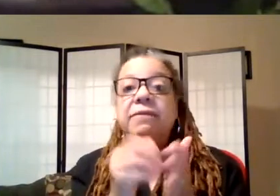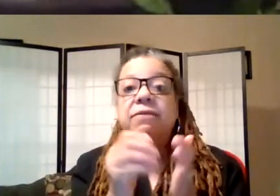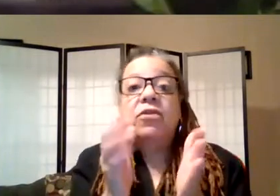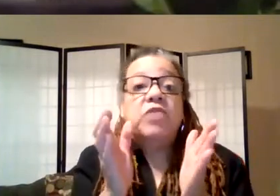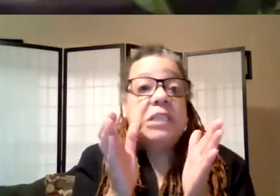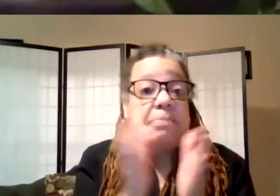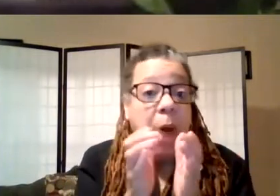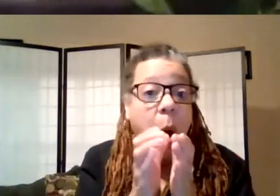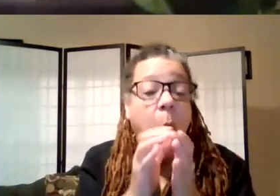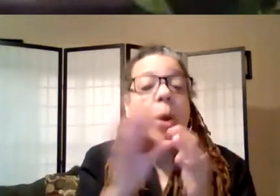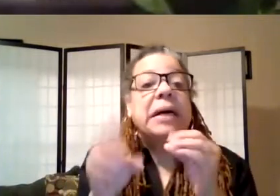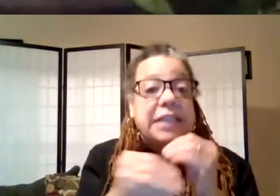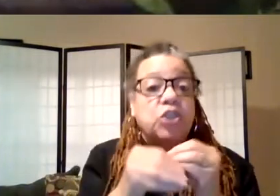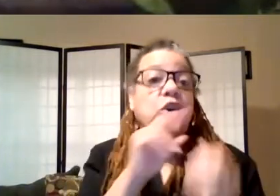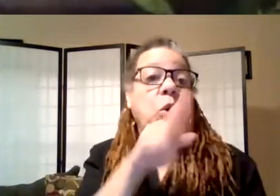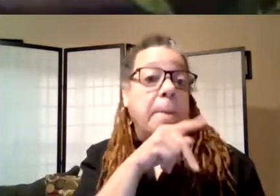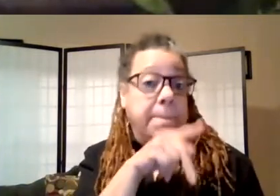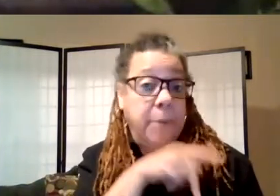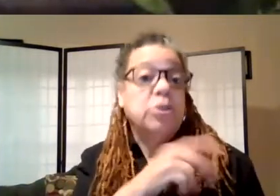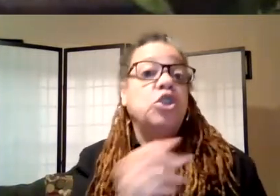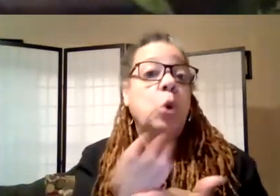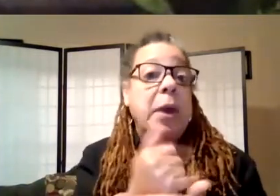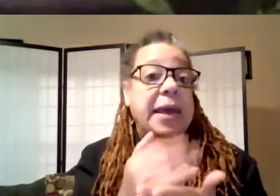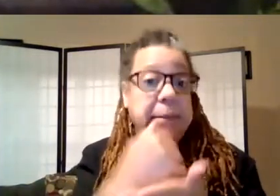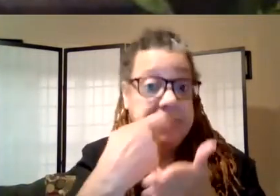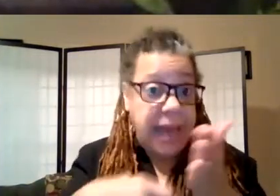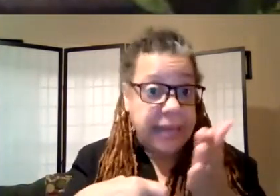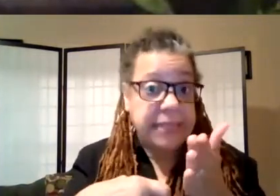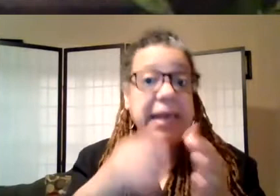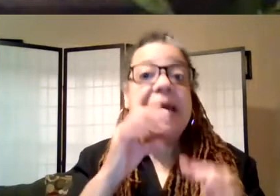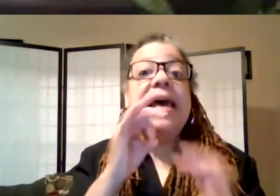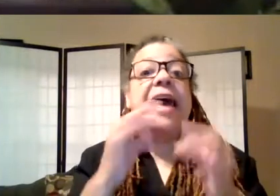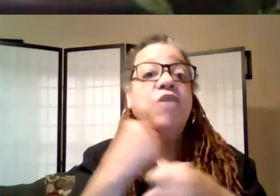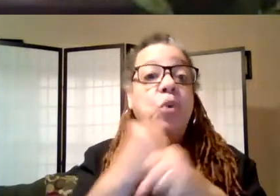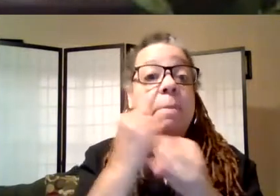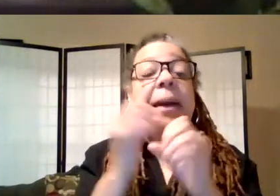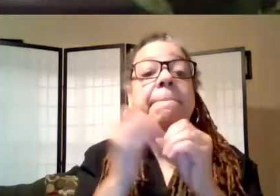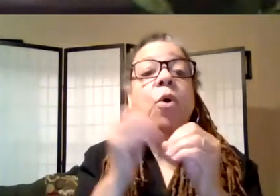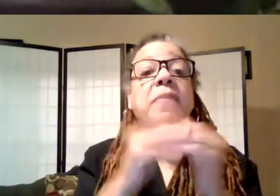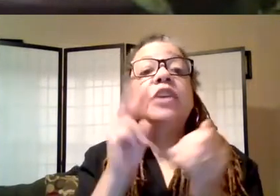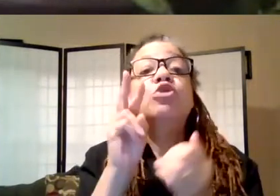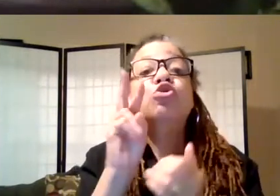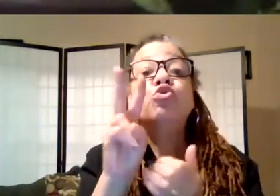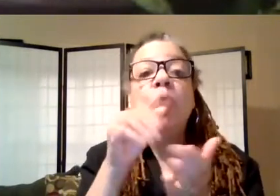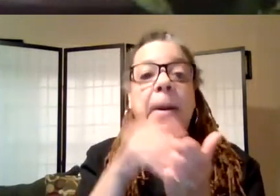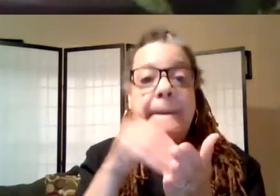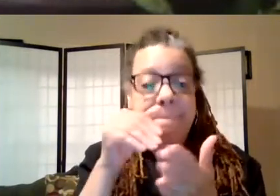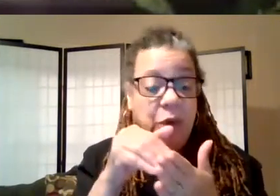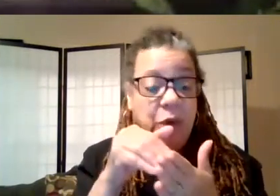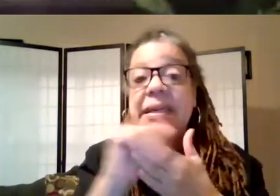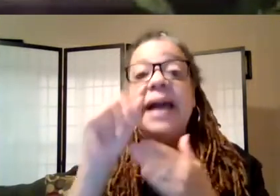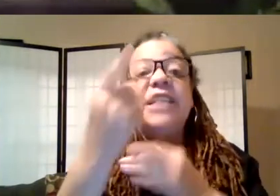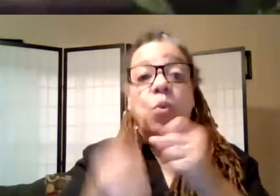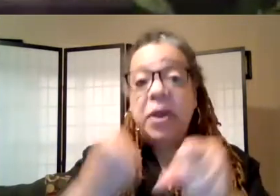additional personal income tax on those individuals making more than $2 million a year. So if you make $1.9 million a